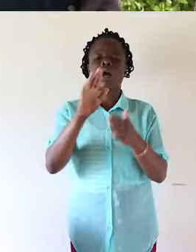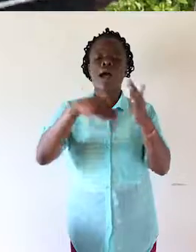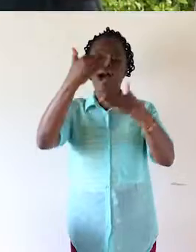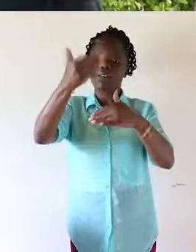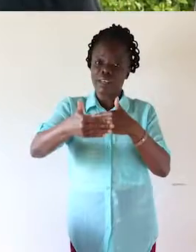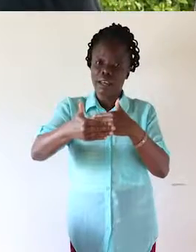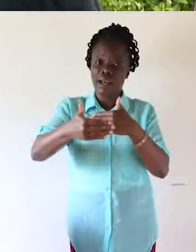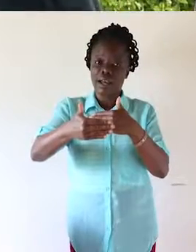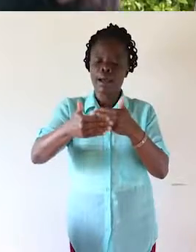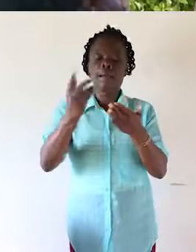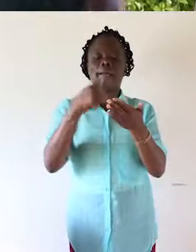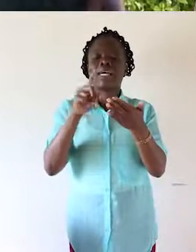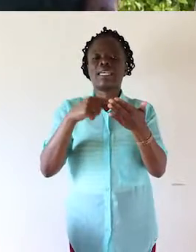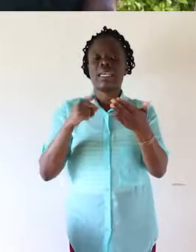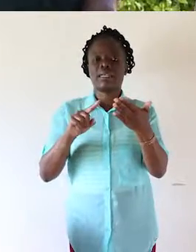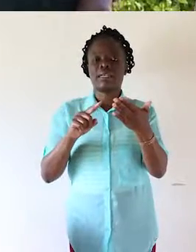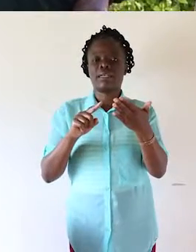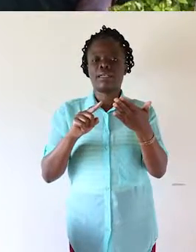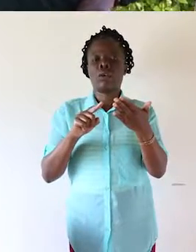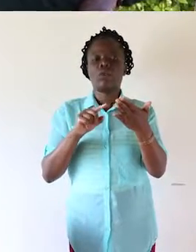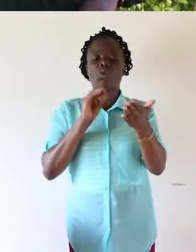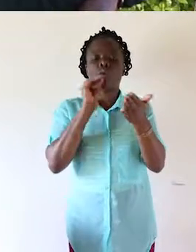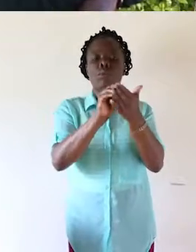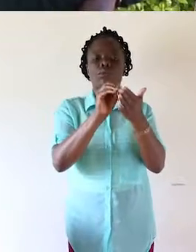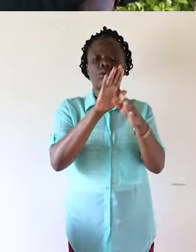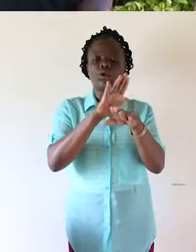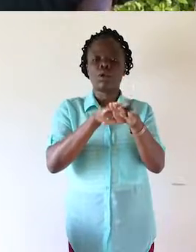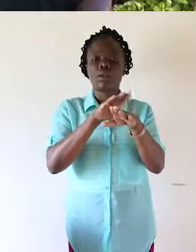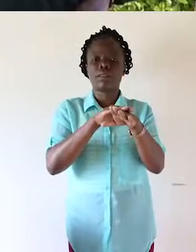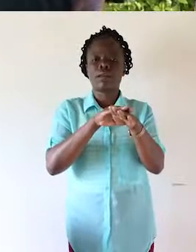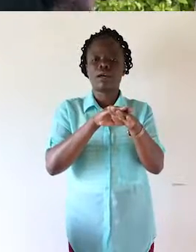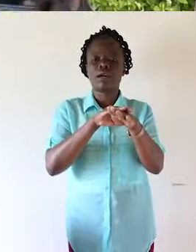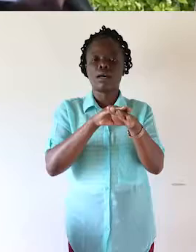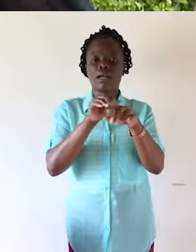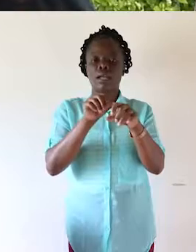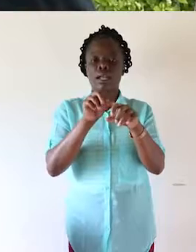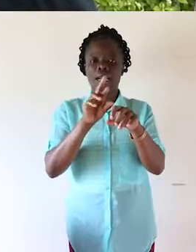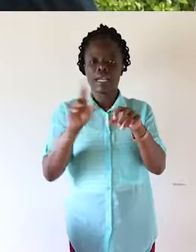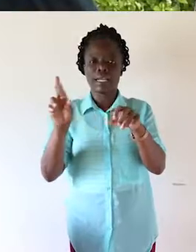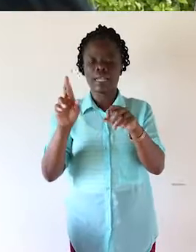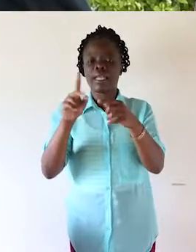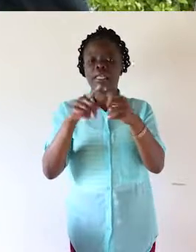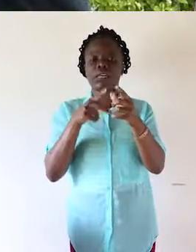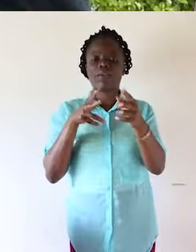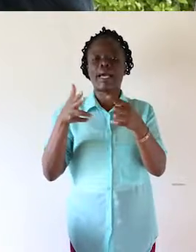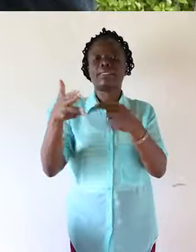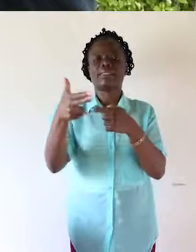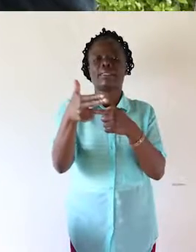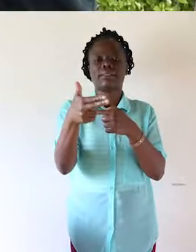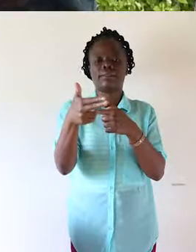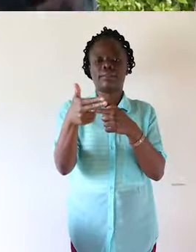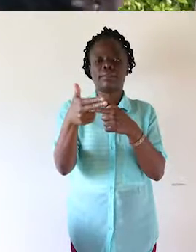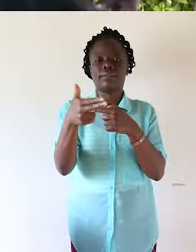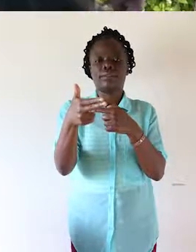So after marking, we put it on the vise and then